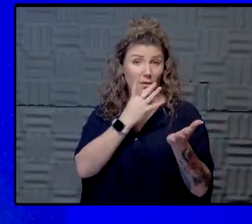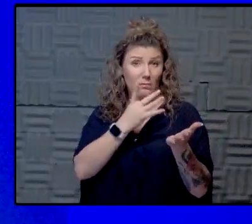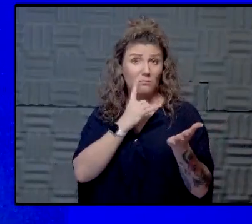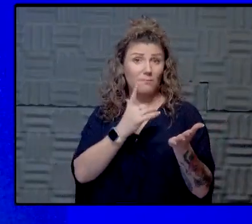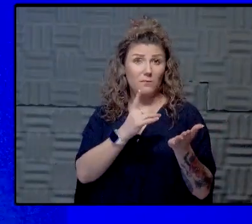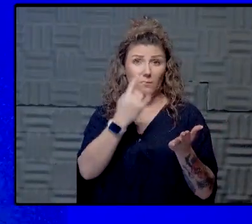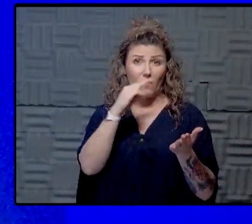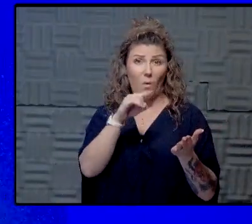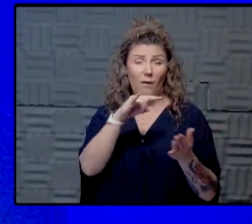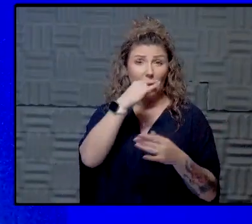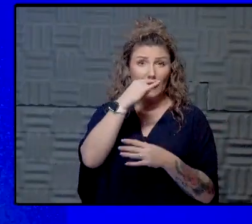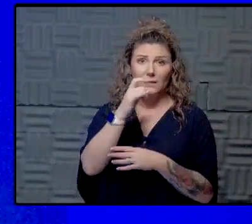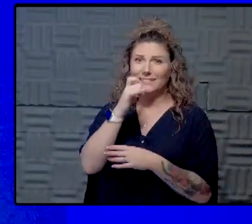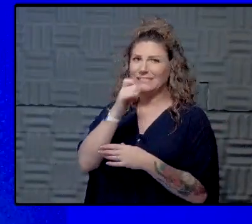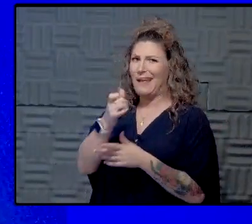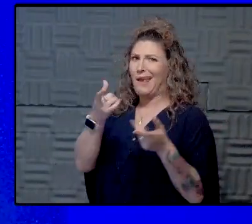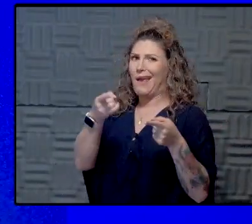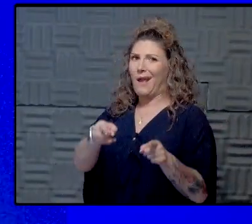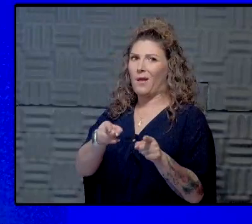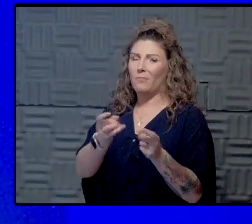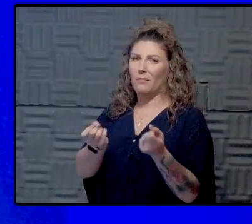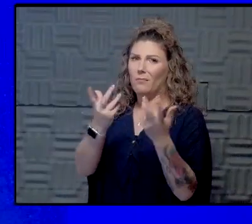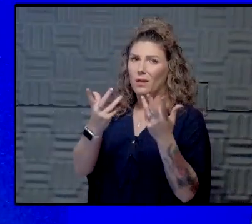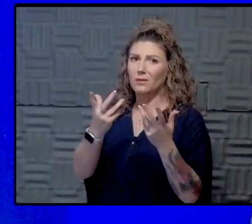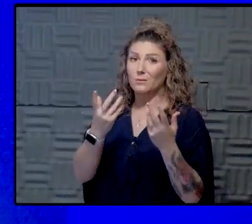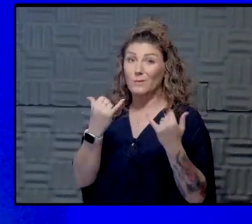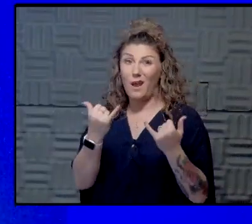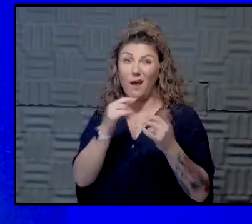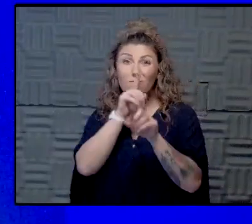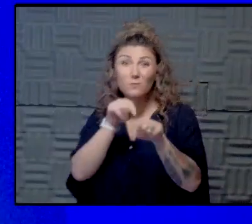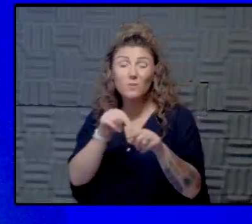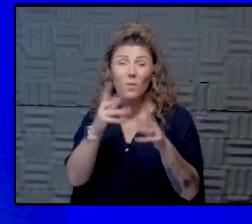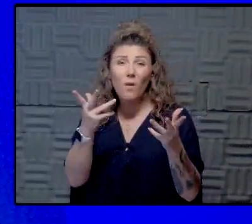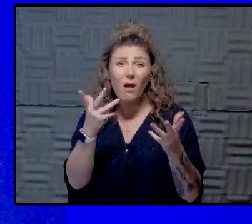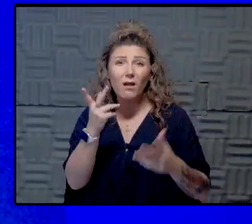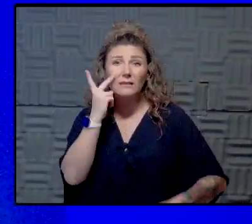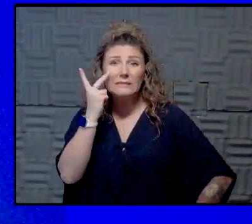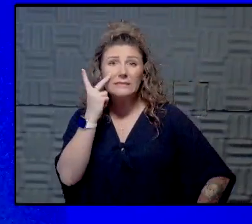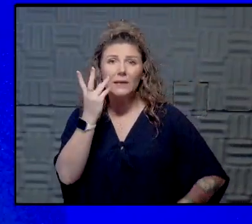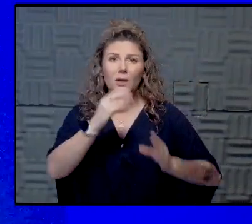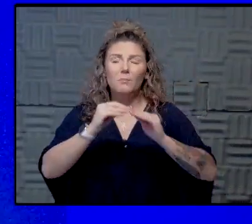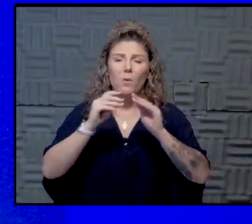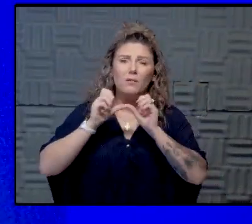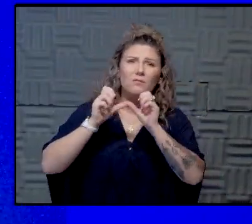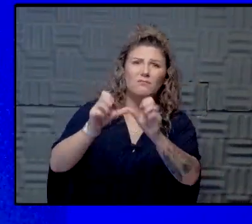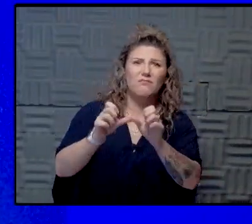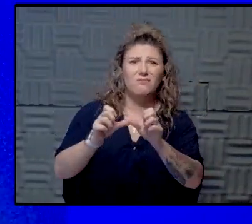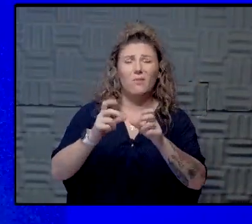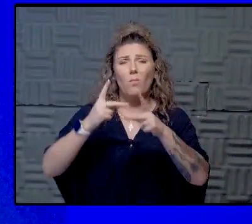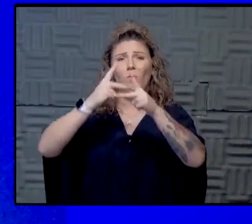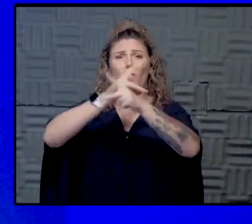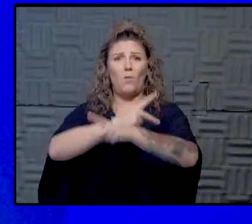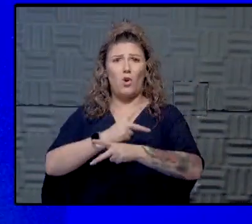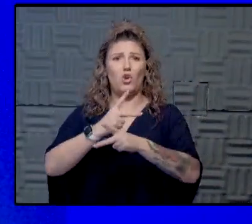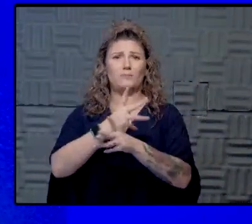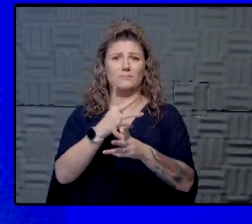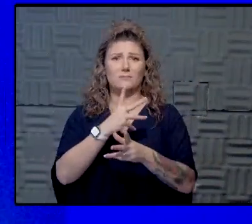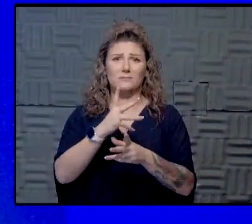their kids isn't there quite as much. And as a result, we're now starting to see some of those chronic conditions being admitted again,